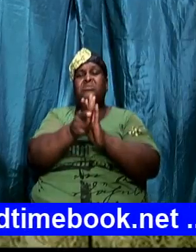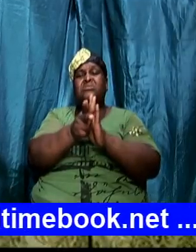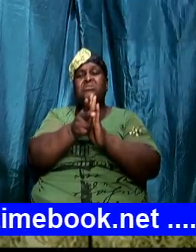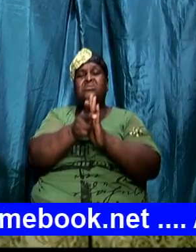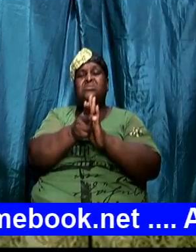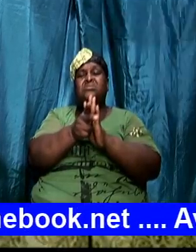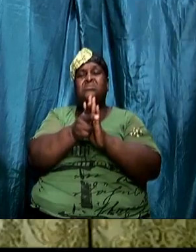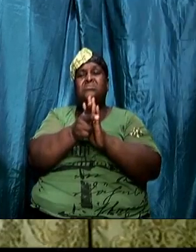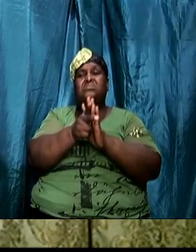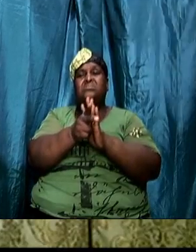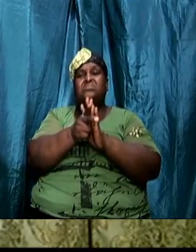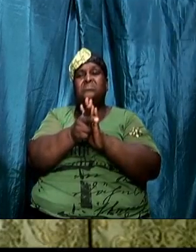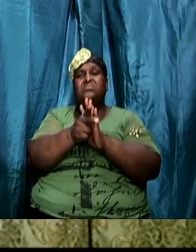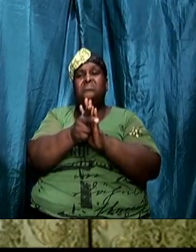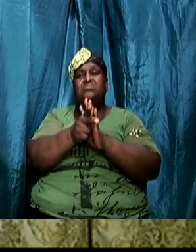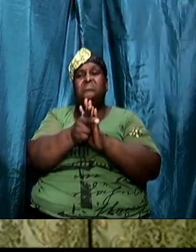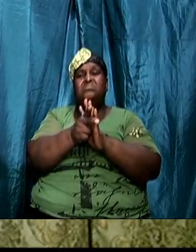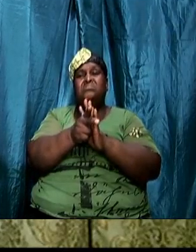maximum,